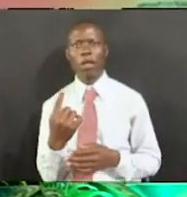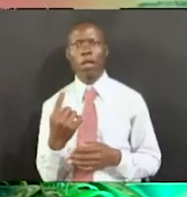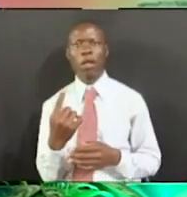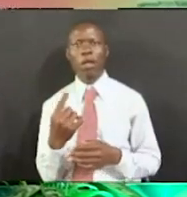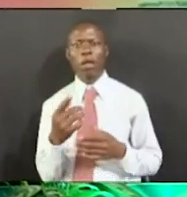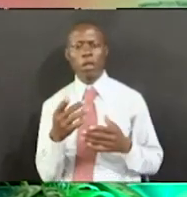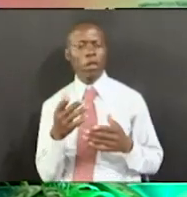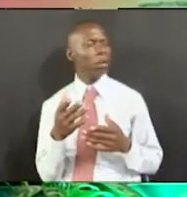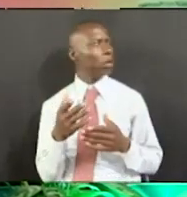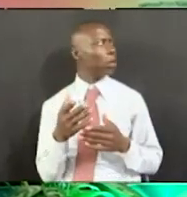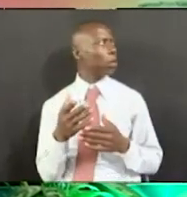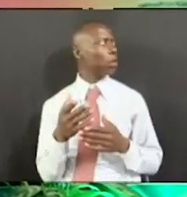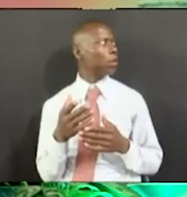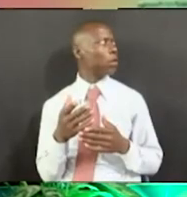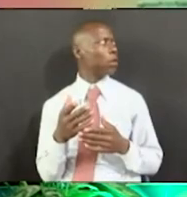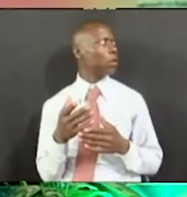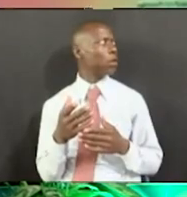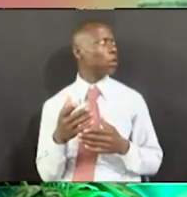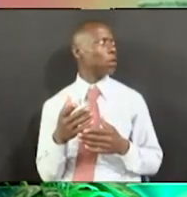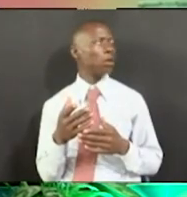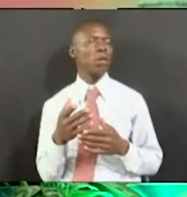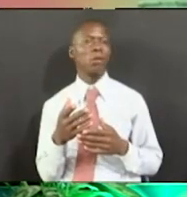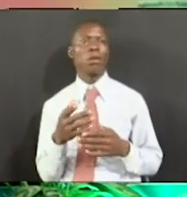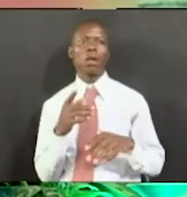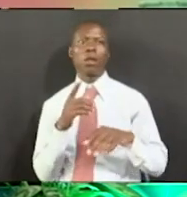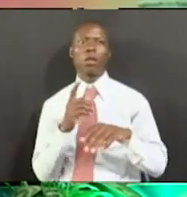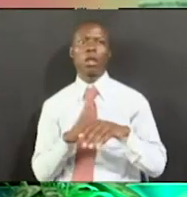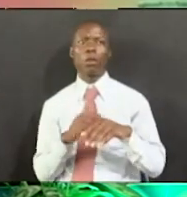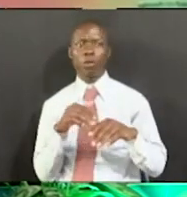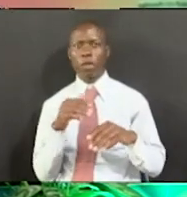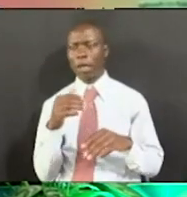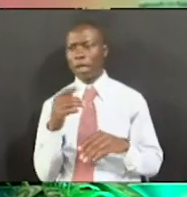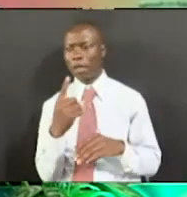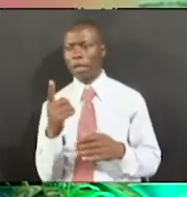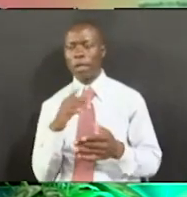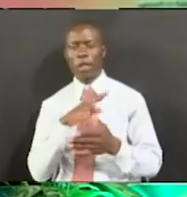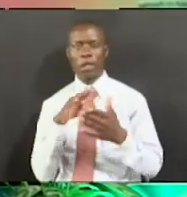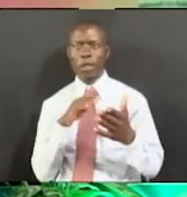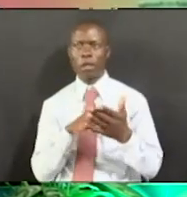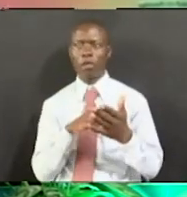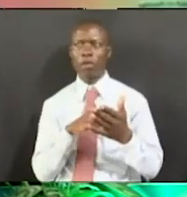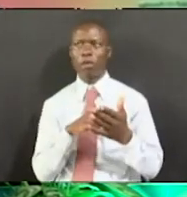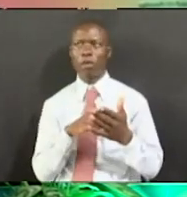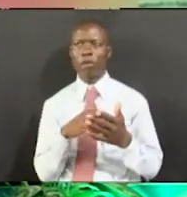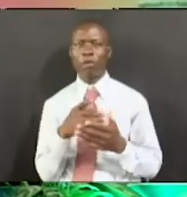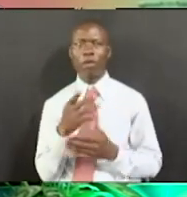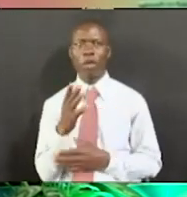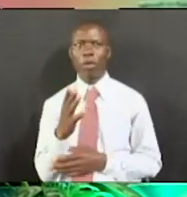was a caretaker at Kericho Central. I learned my lesson.